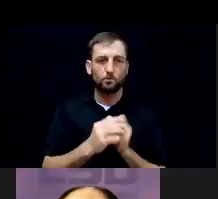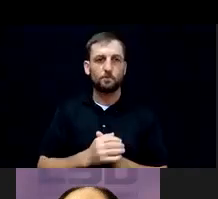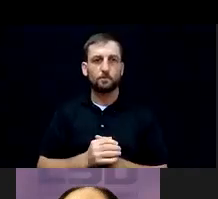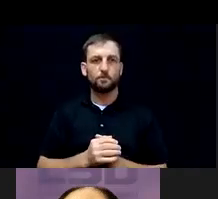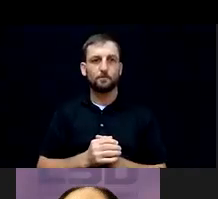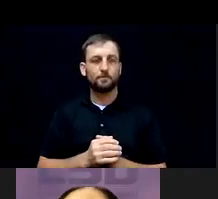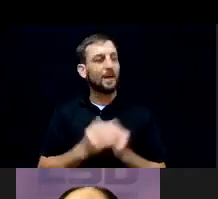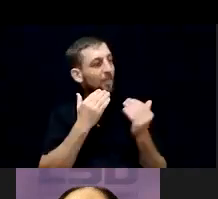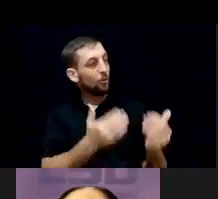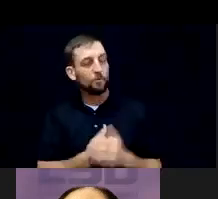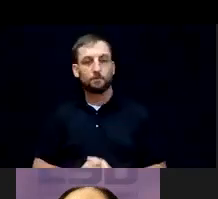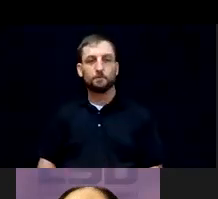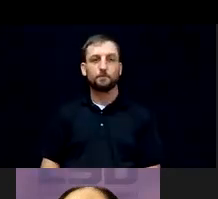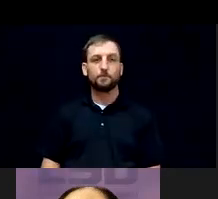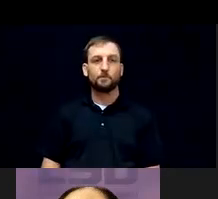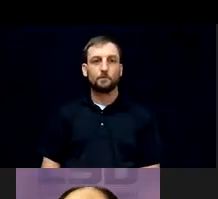Thank you.